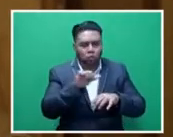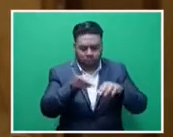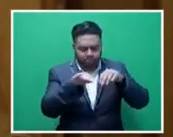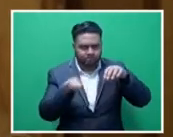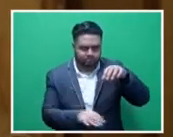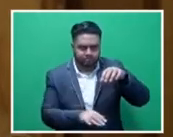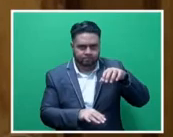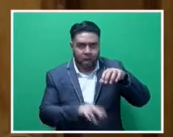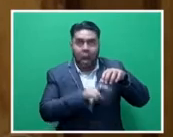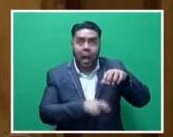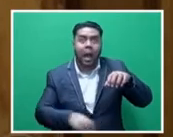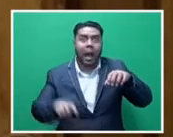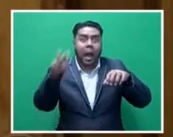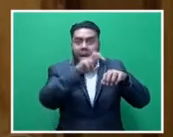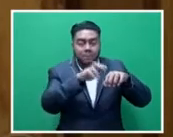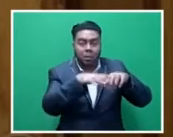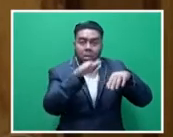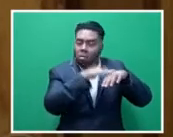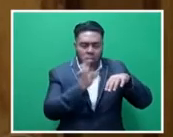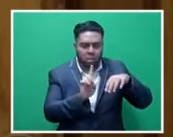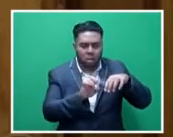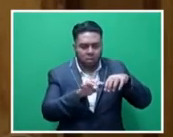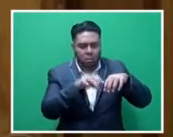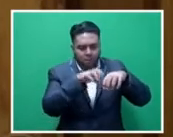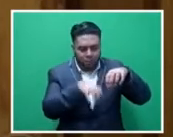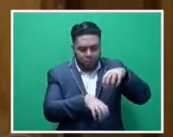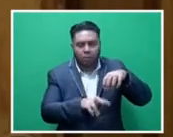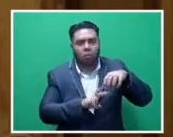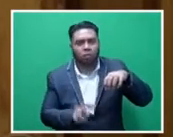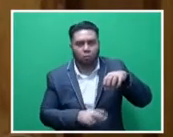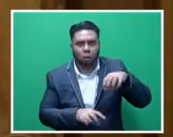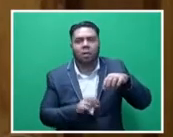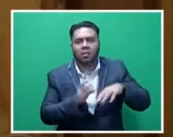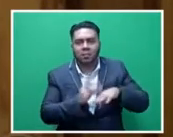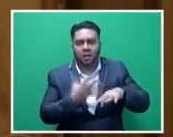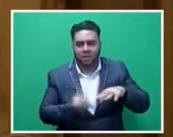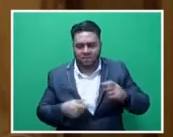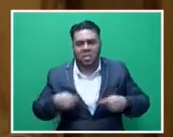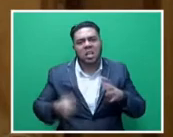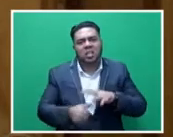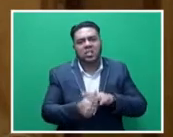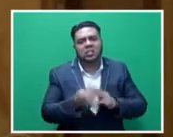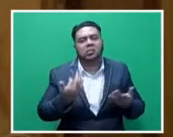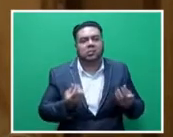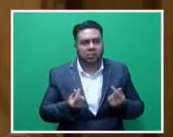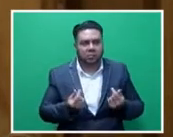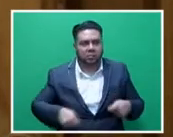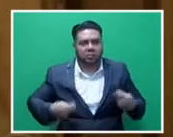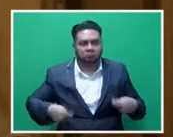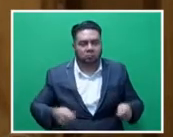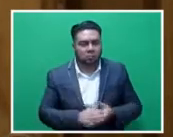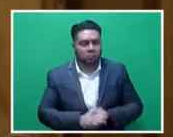So these things are being progressively done. And in 2017, representative organizations for persons with disabilities, for the first